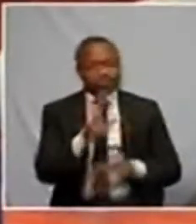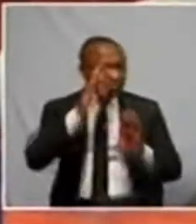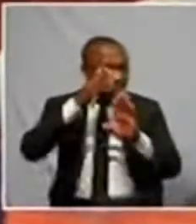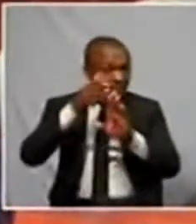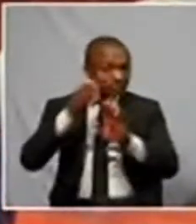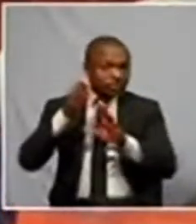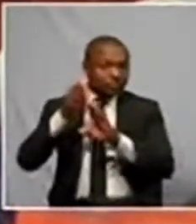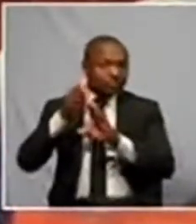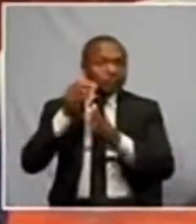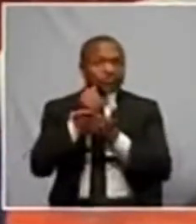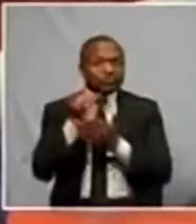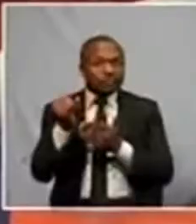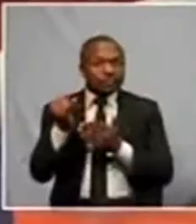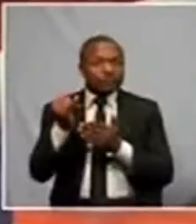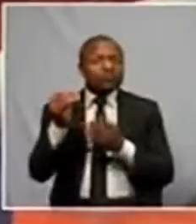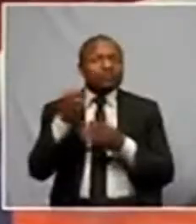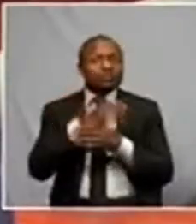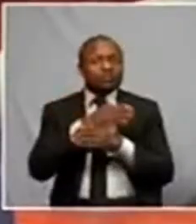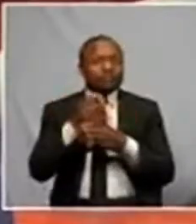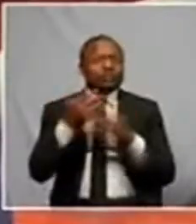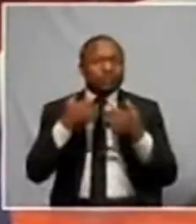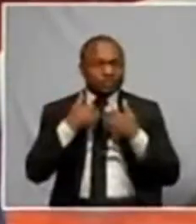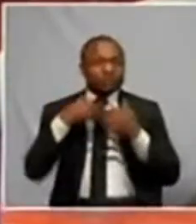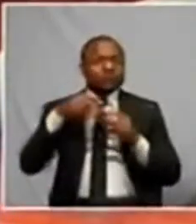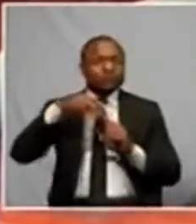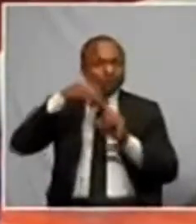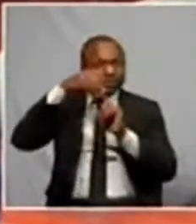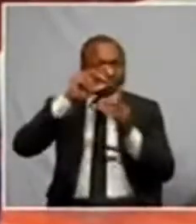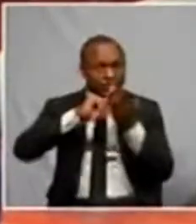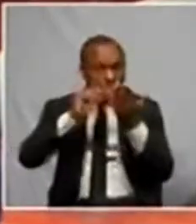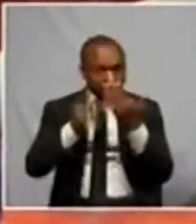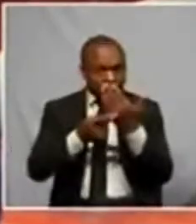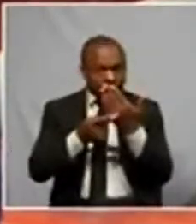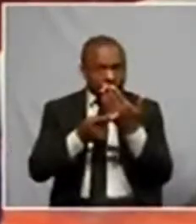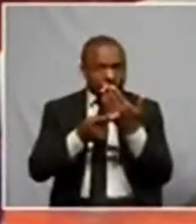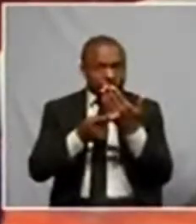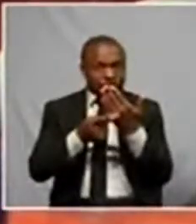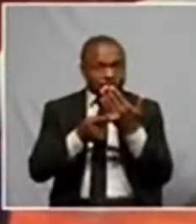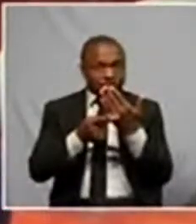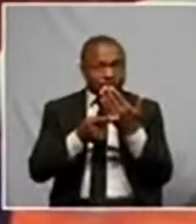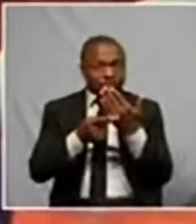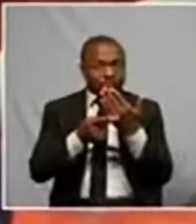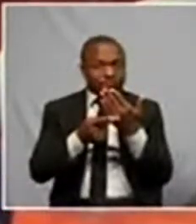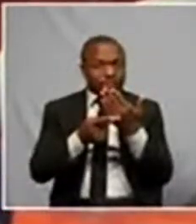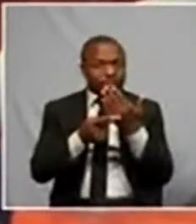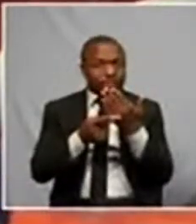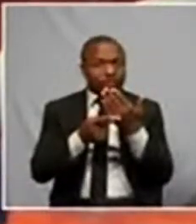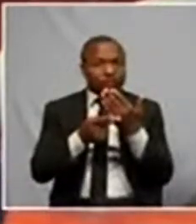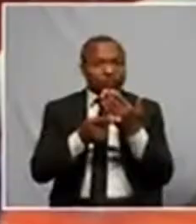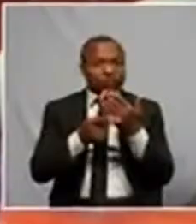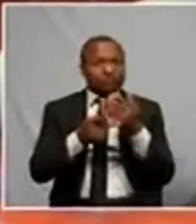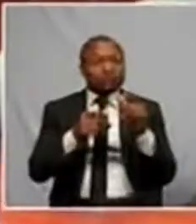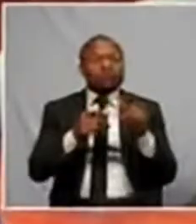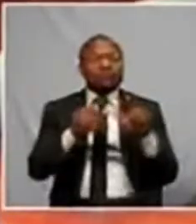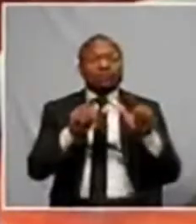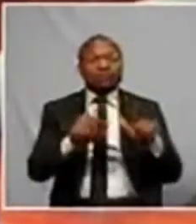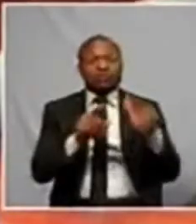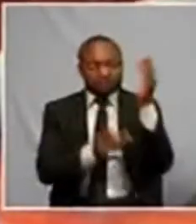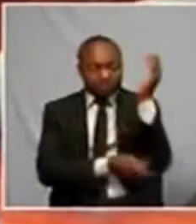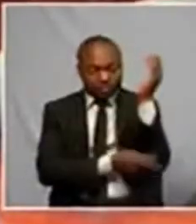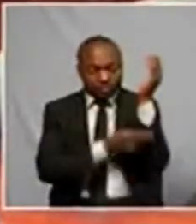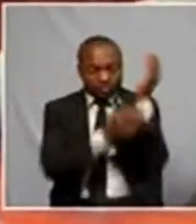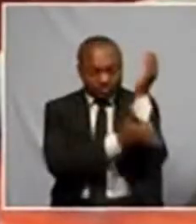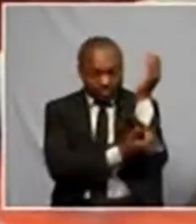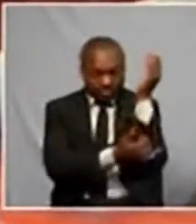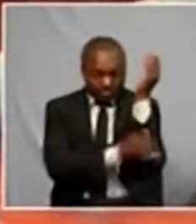and development, and they have special programs for least developed countries. So it's really a case of us putting